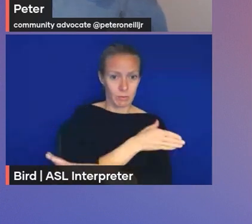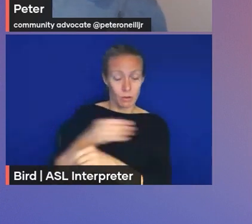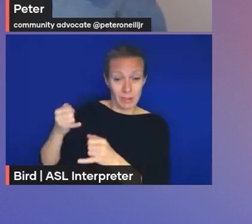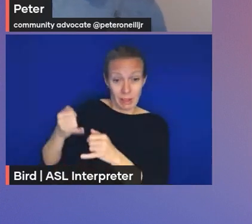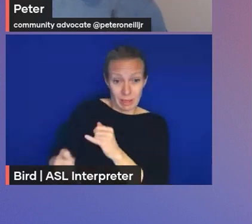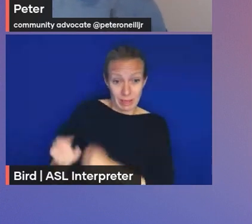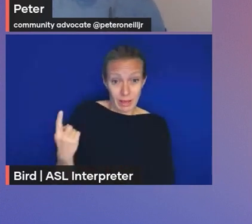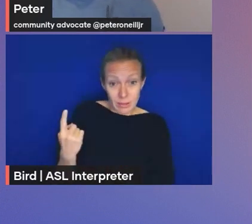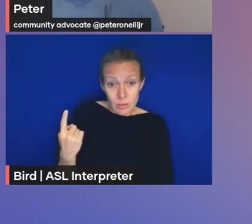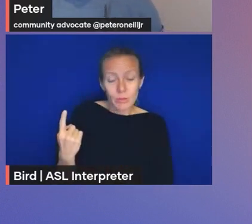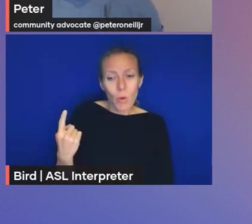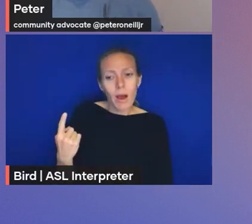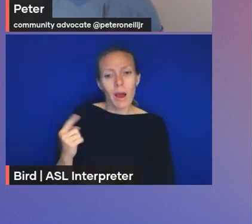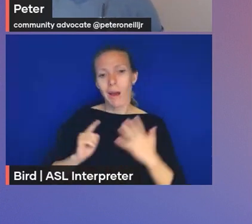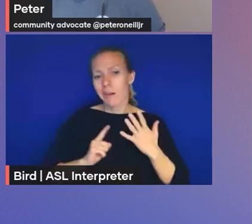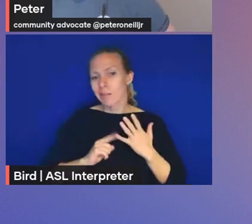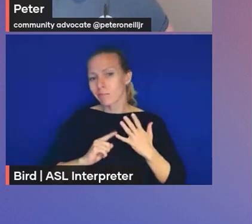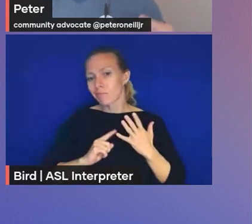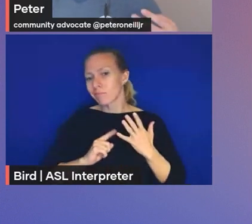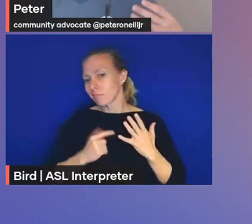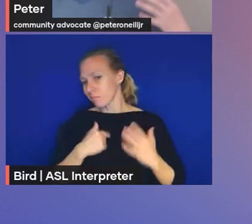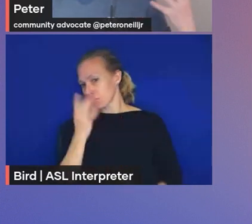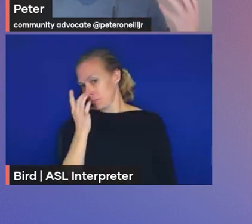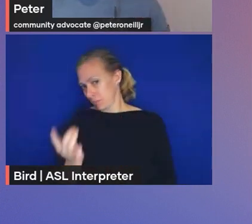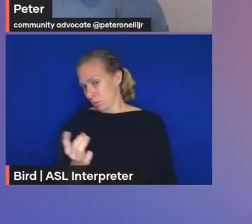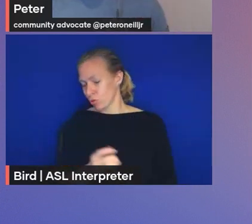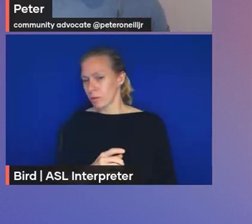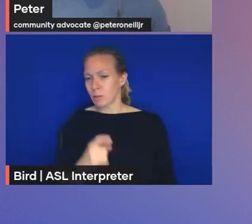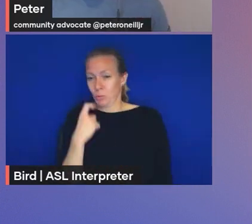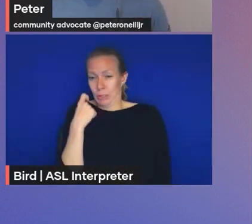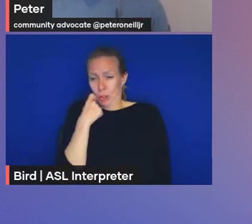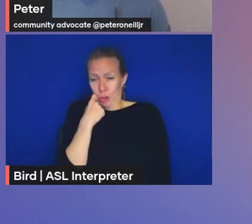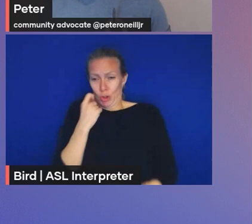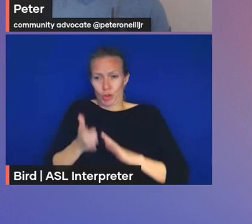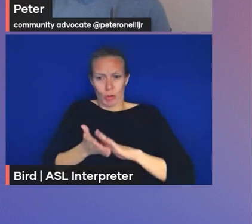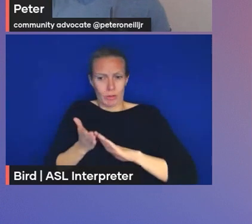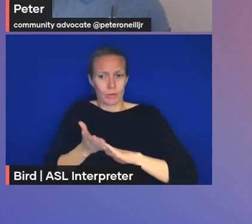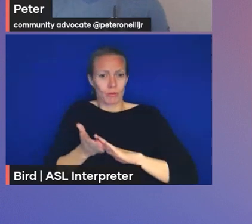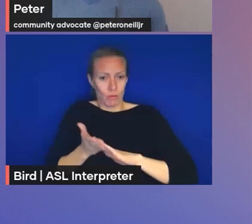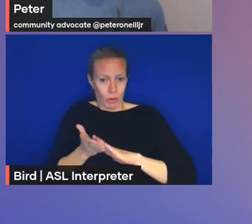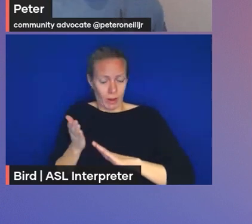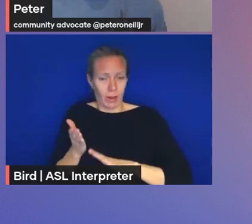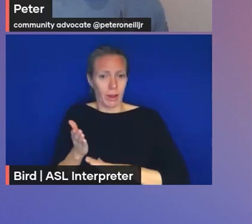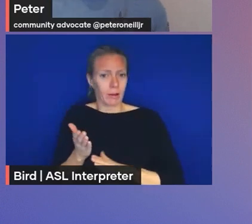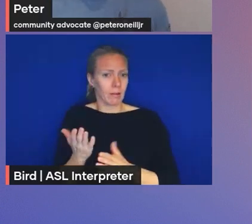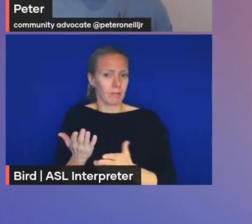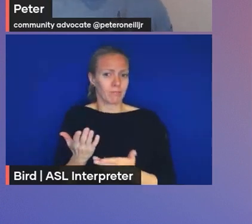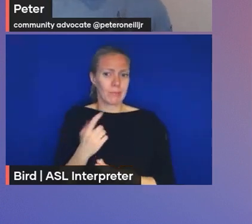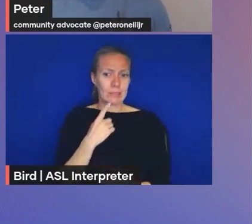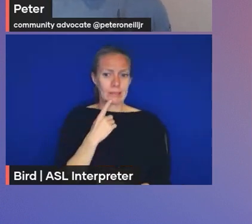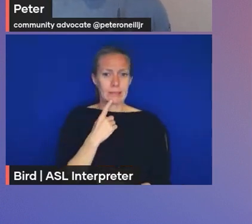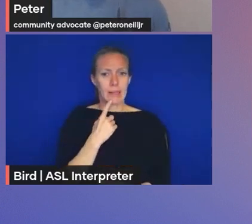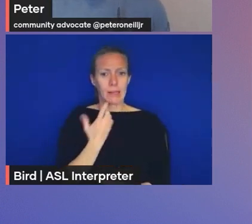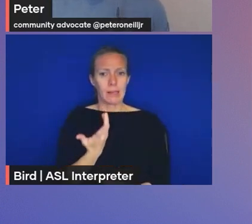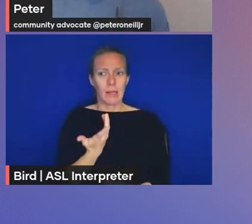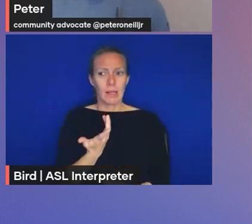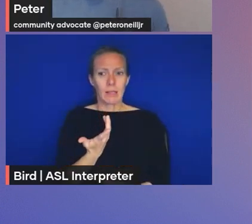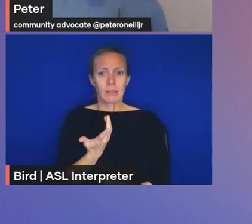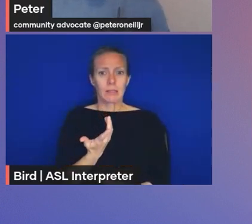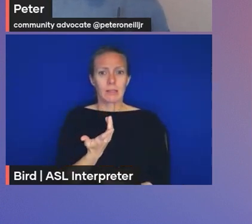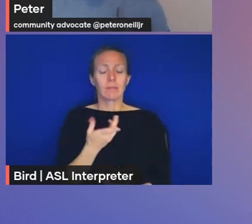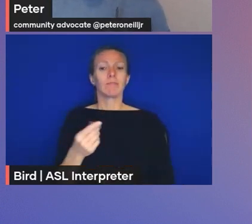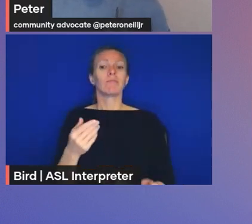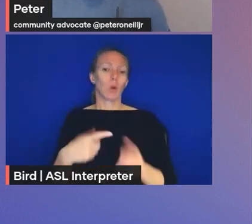one that I'm interested in, right? This is the one that we just ran, and this one basically says that there was that